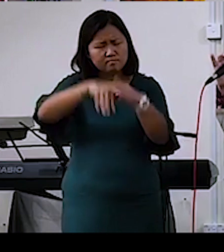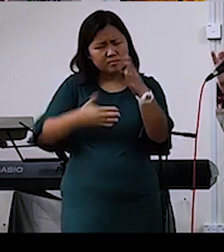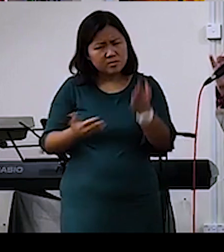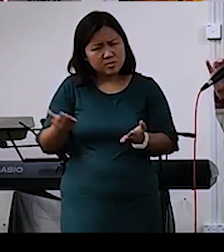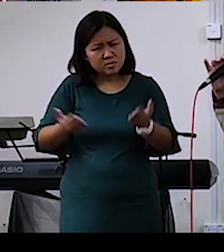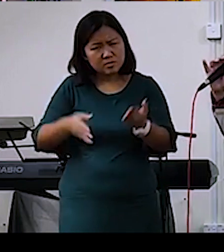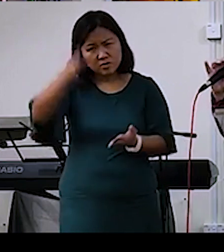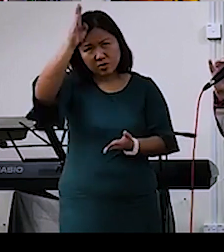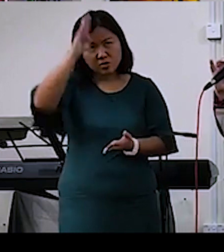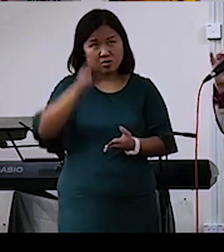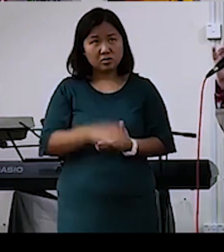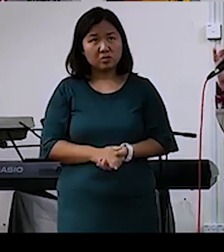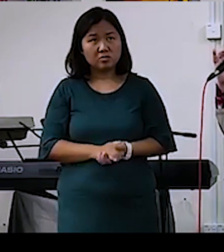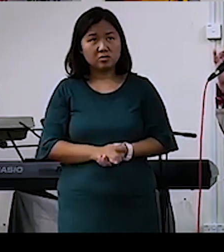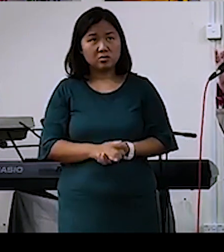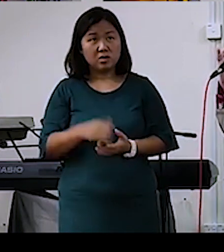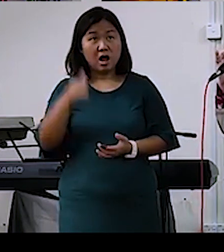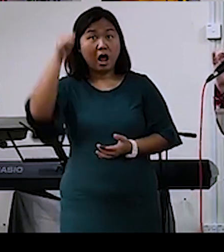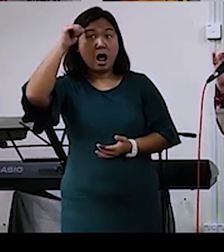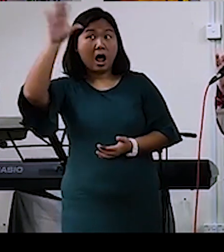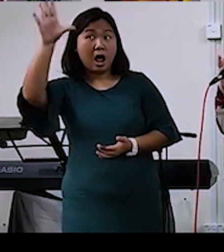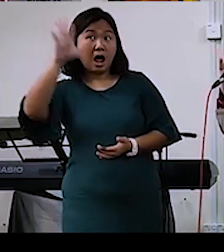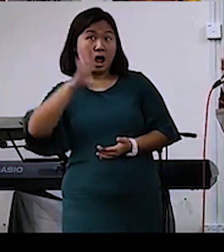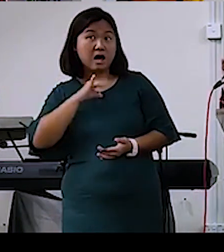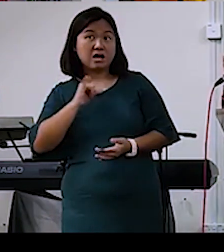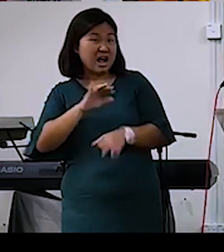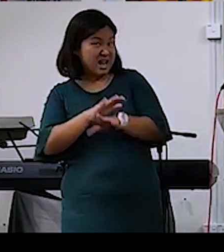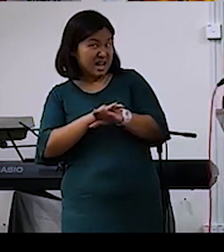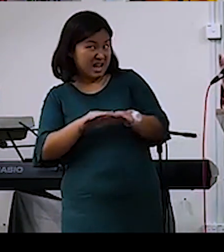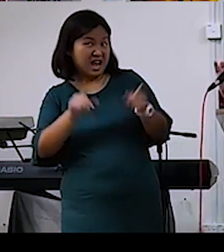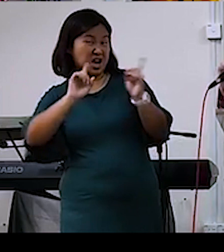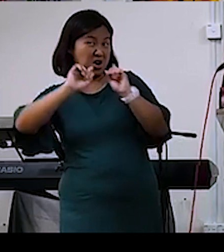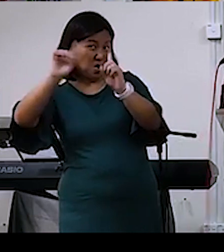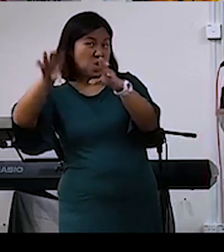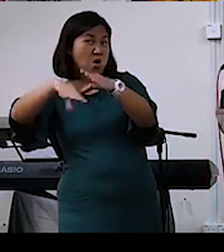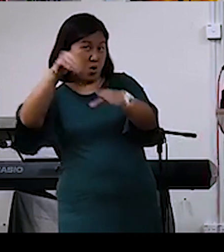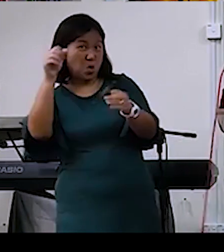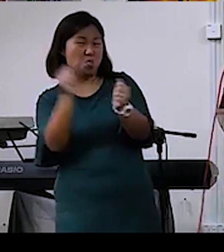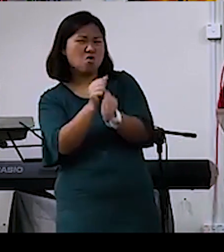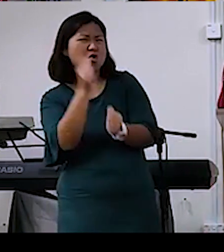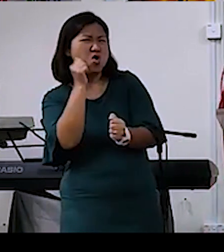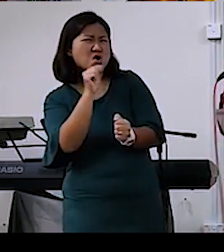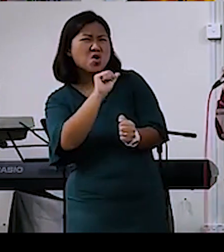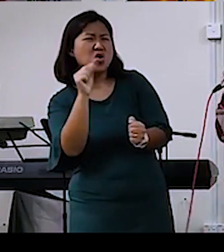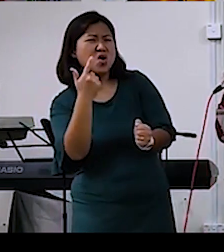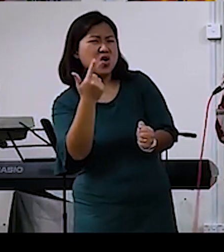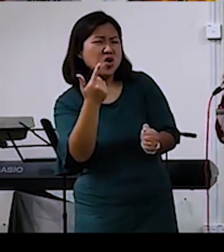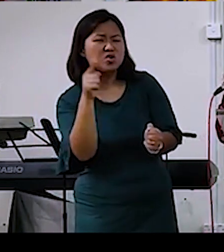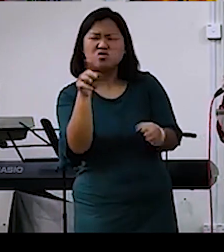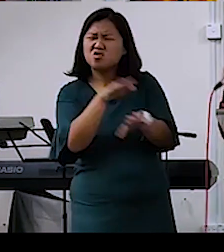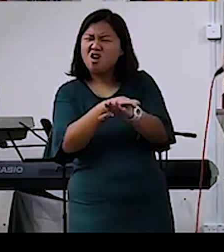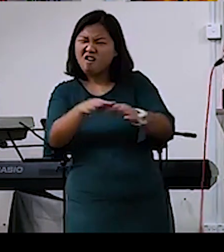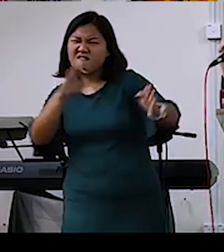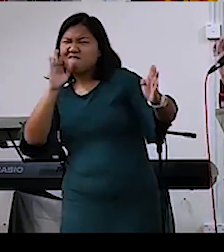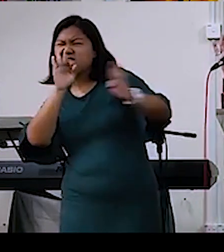the do's and don'ts in ministry. Like as men, I shouldn't go out with Dr. Kella alone. I get a sister to come along. Are you following? You don't force people to do